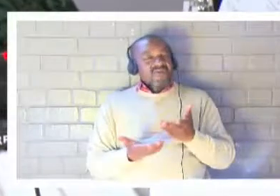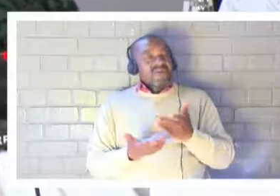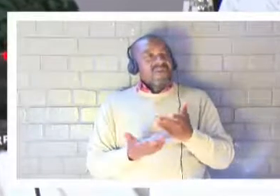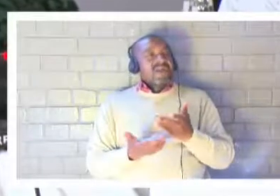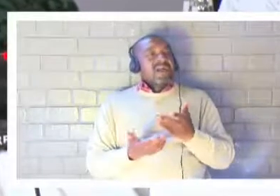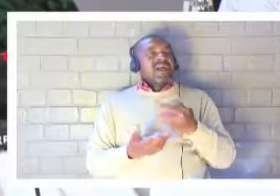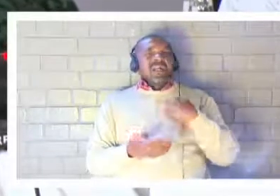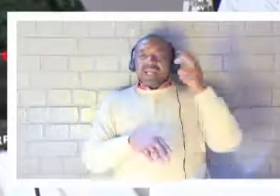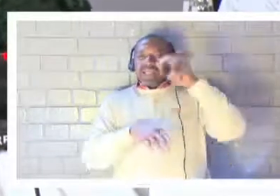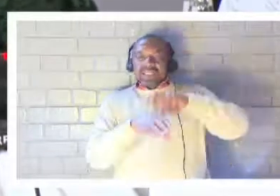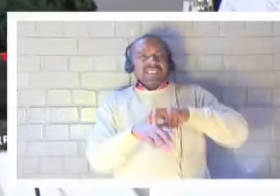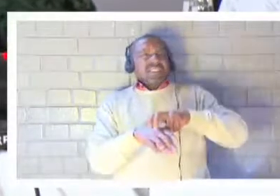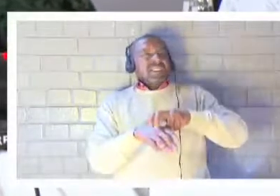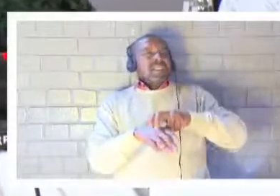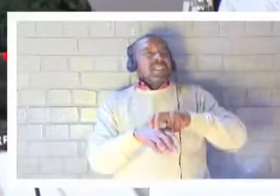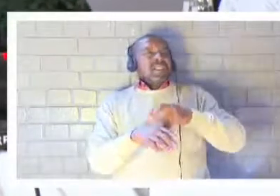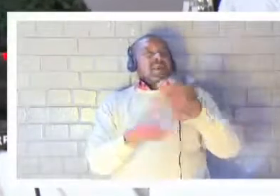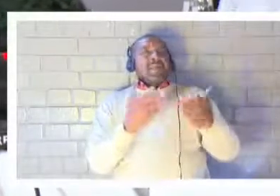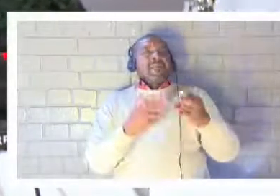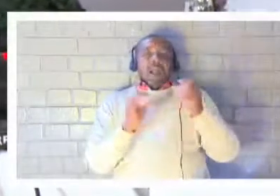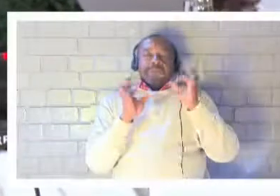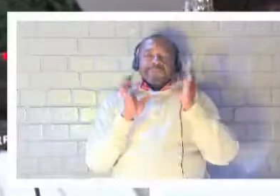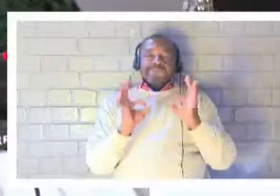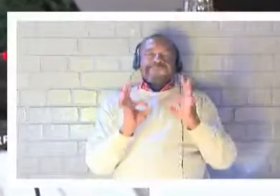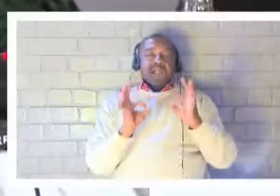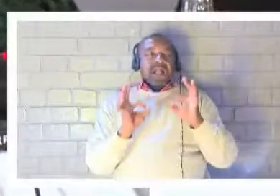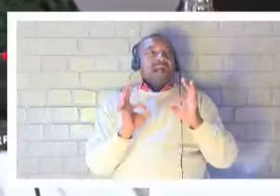we still need to have some cost analysis.